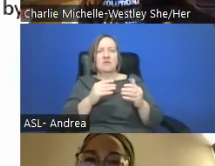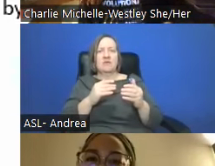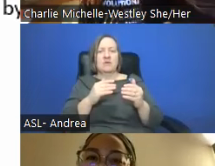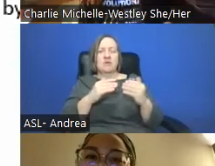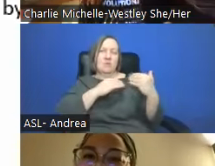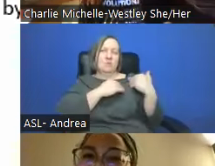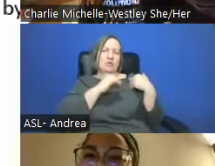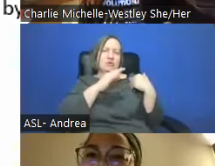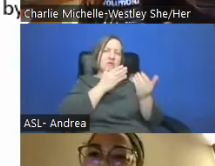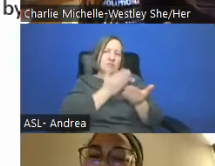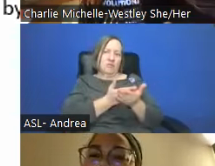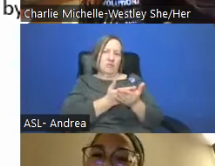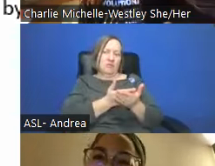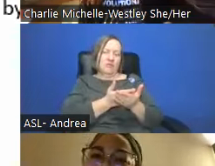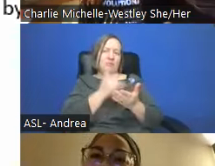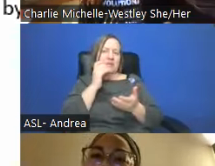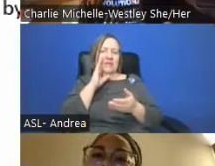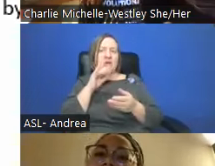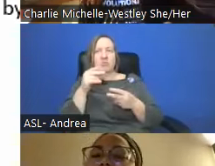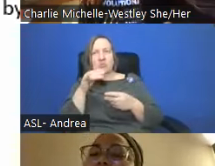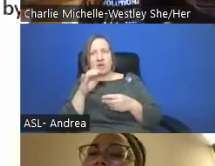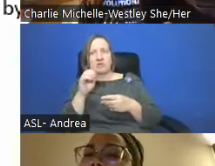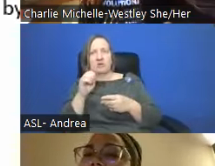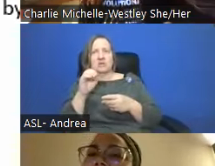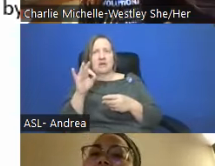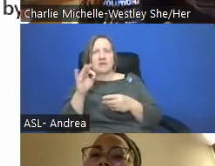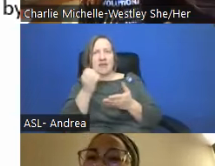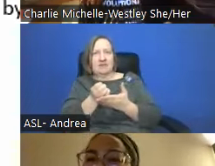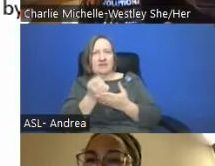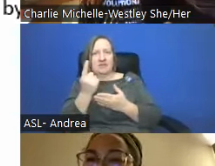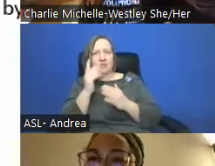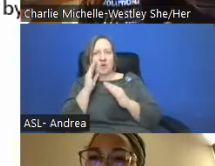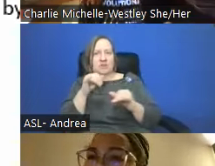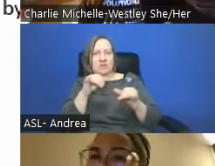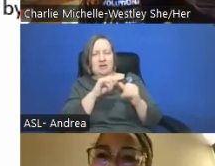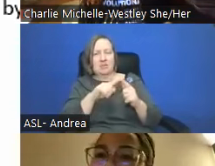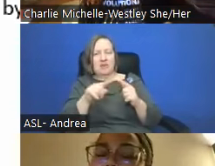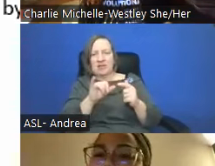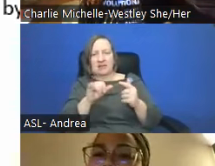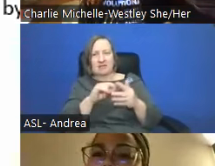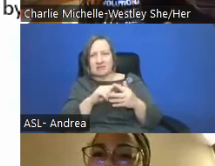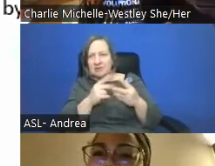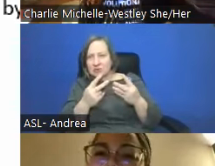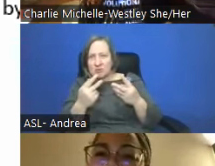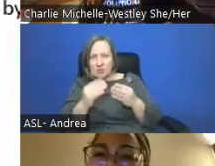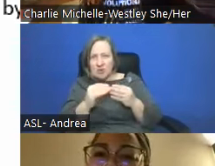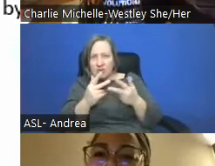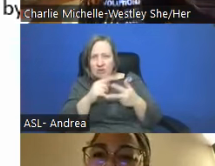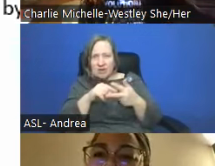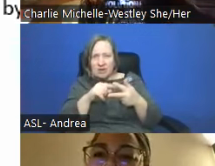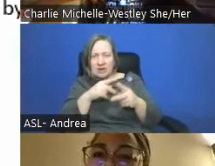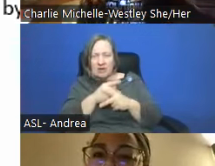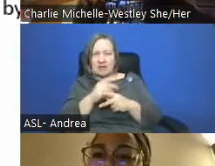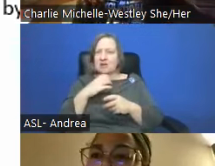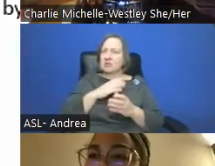proof? Because I know preponderance of evidence is one standard, but there are like, what, 2 others or something like that?